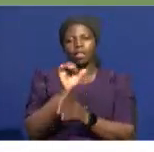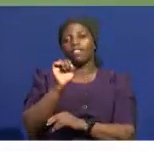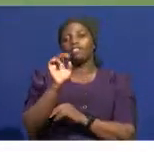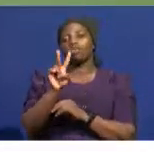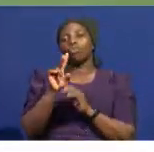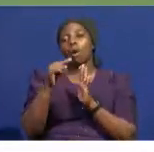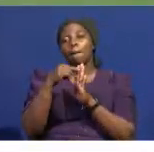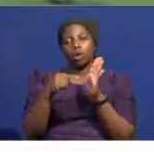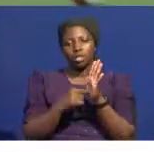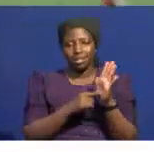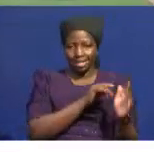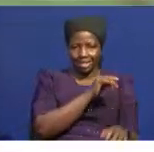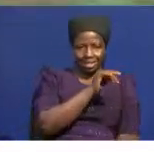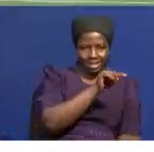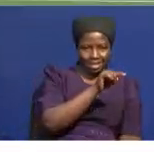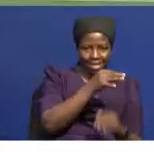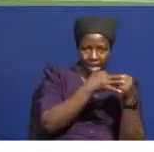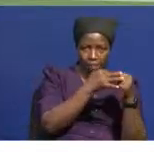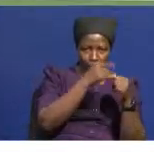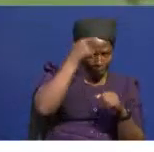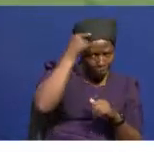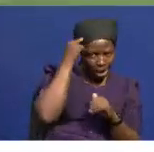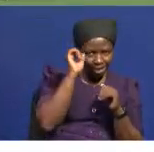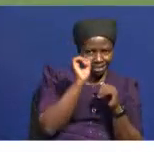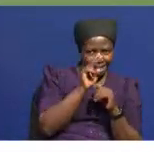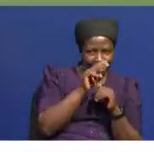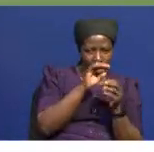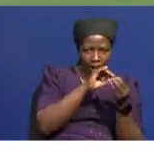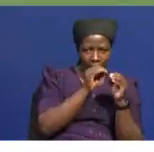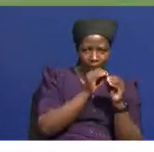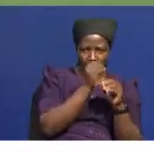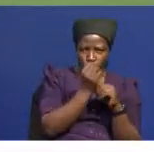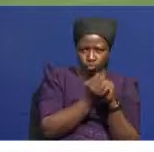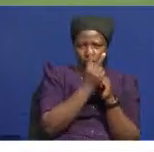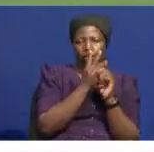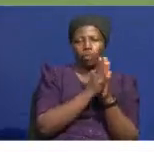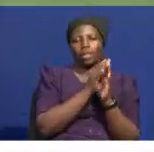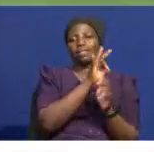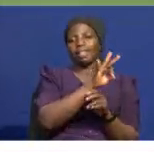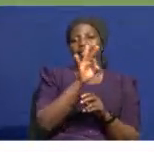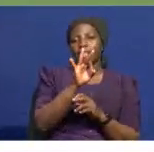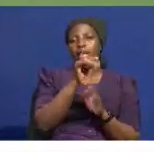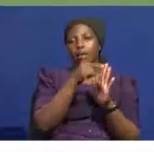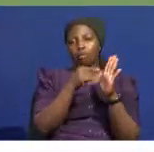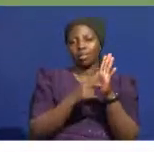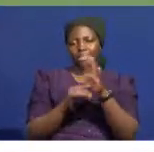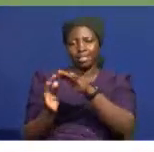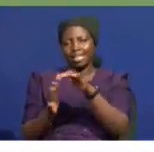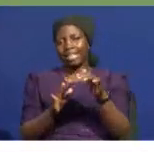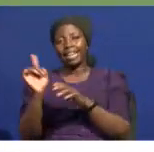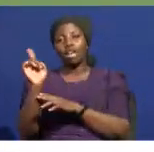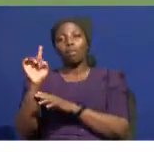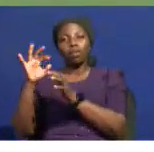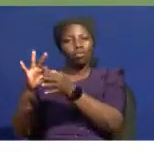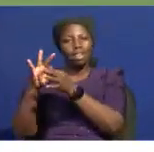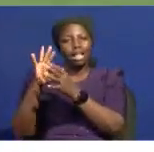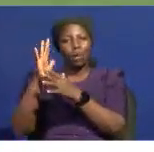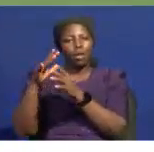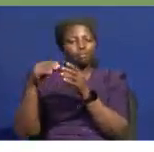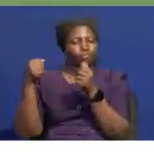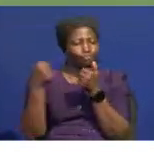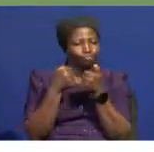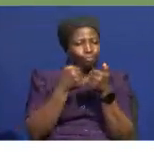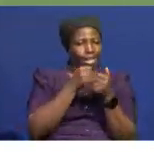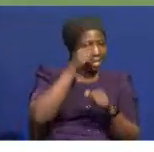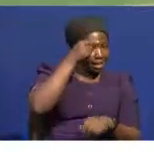points, as Kibra Black Stars is 12th on 33 points. Nairobi United will take on Naivas as Kibra Black